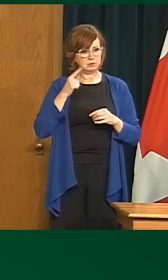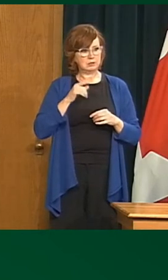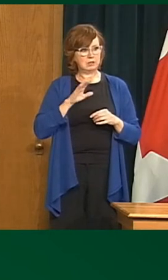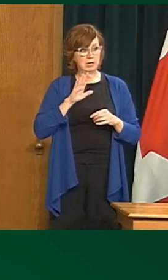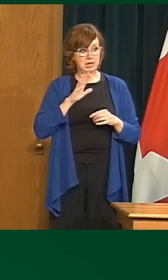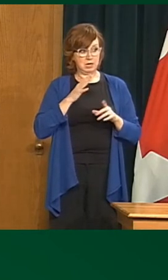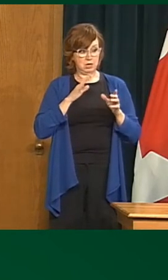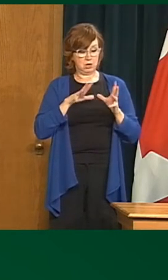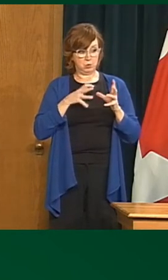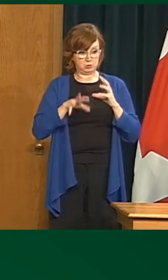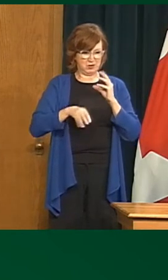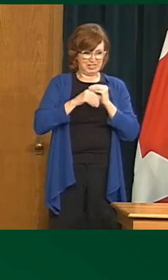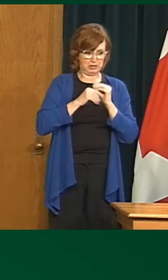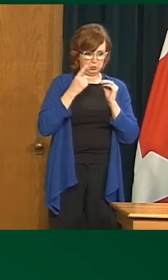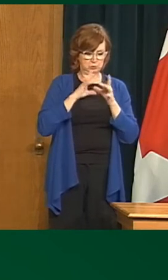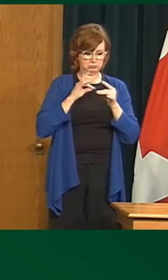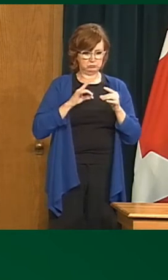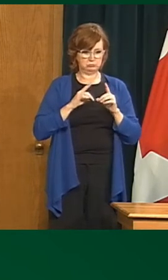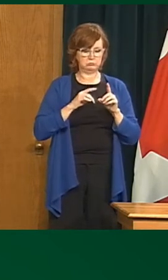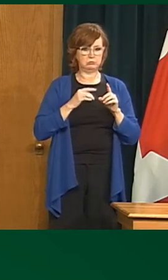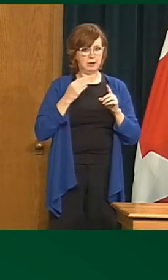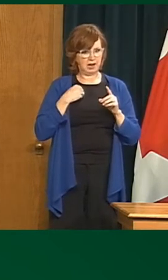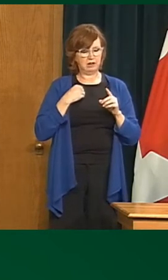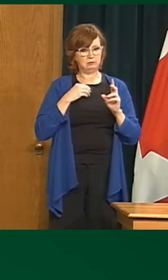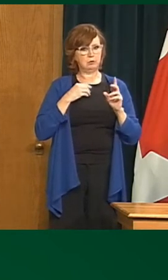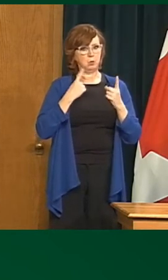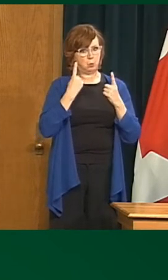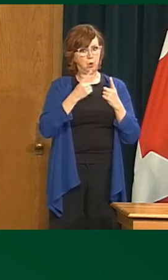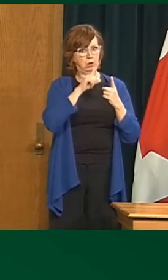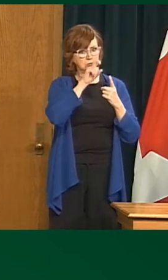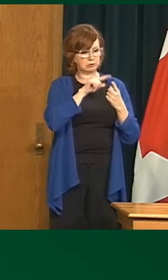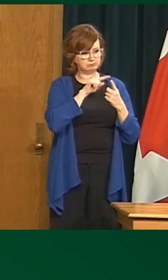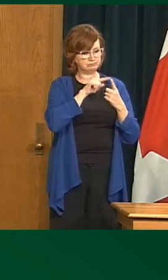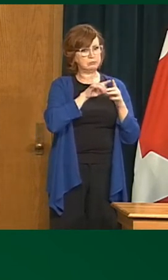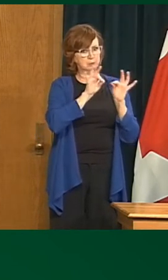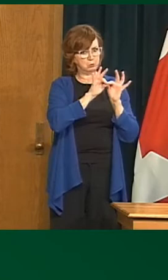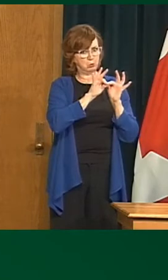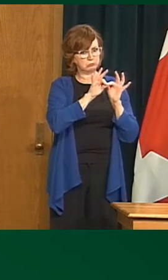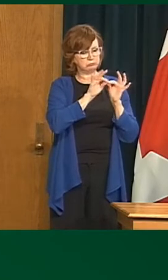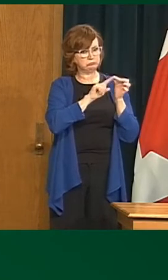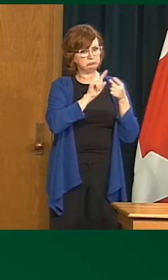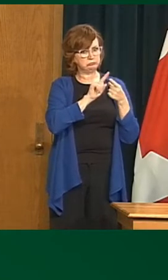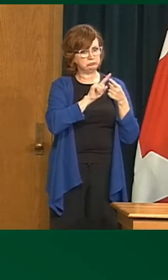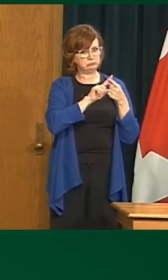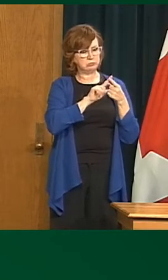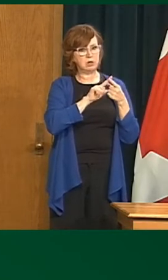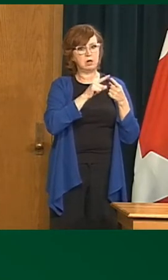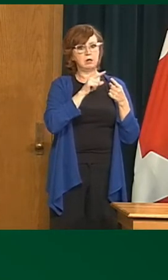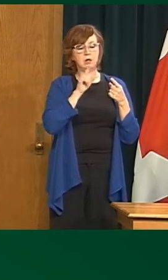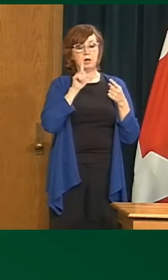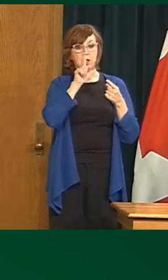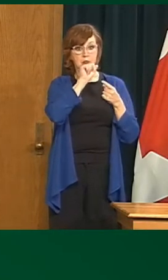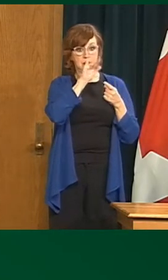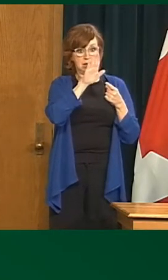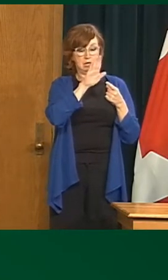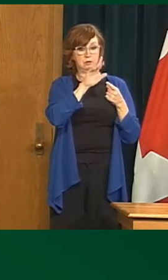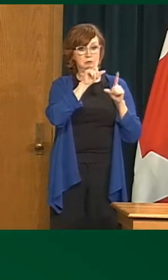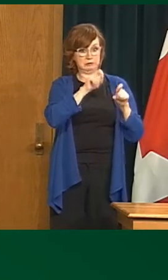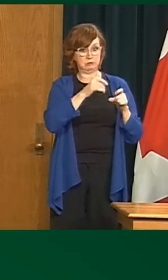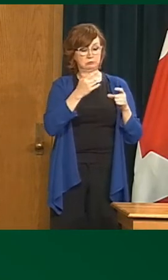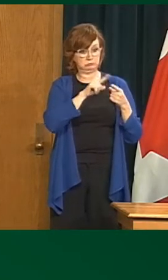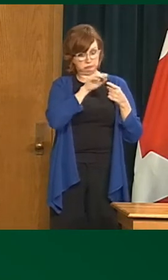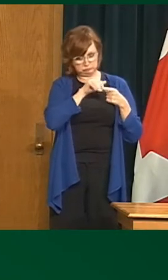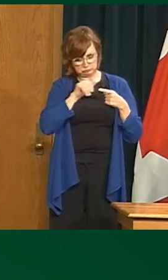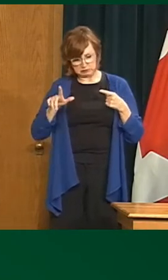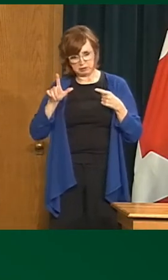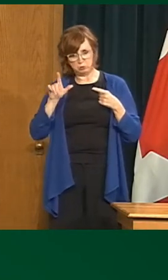that we are currently using, and it wouldn't preclude the tests that we're currently doing through the Gen Expert kits or the Roy Romano lab.